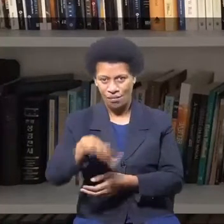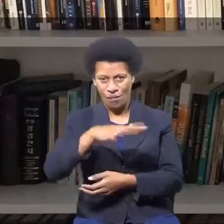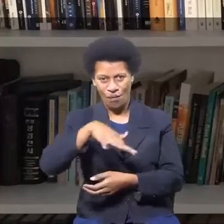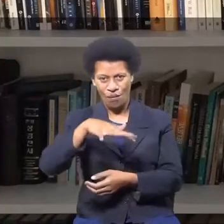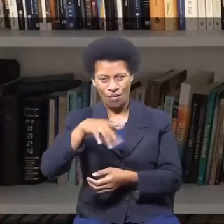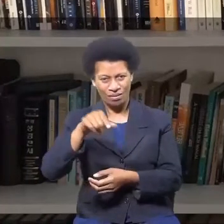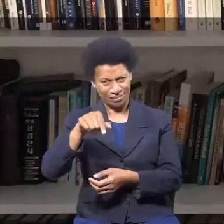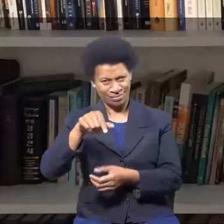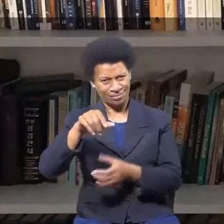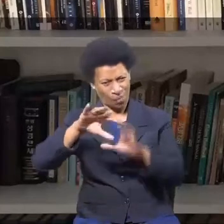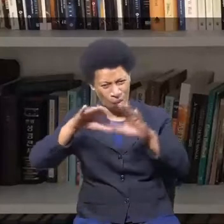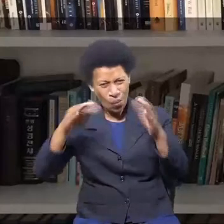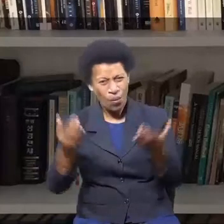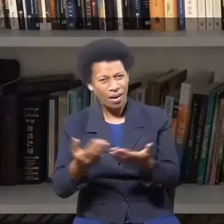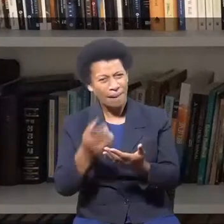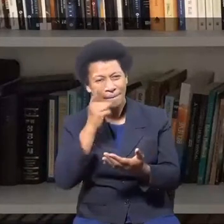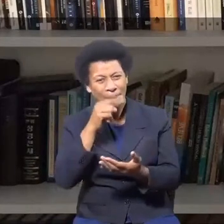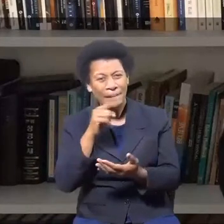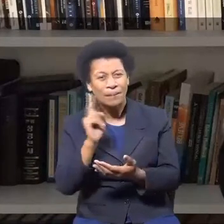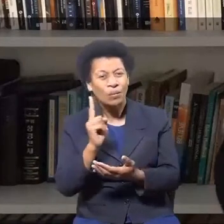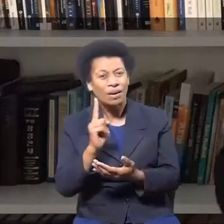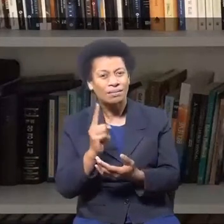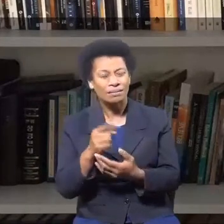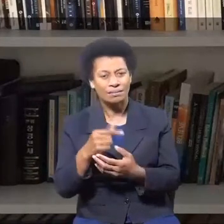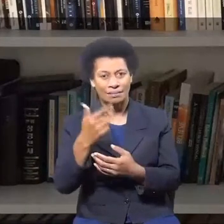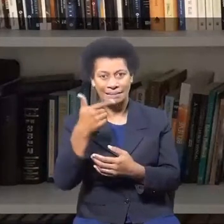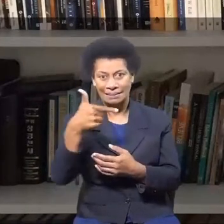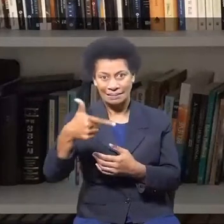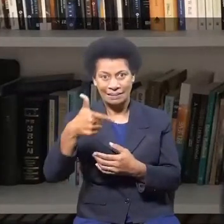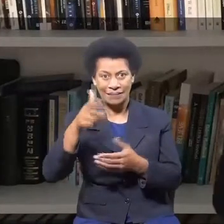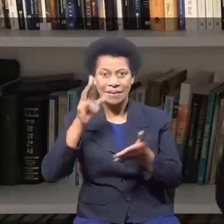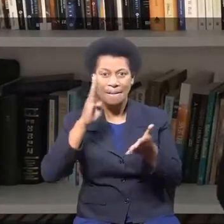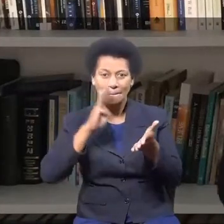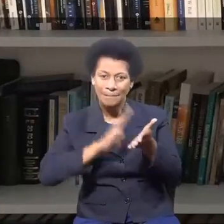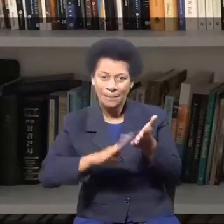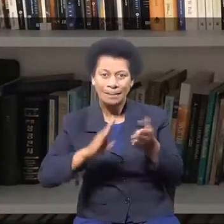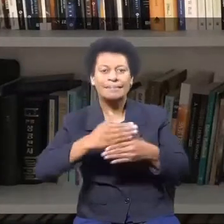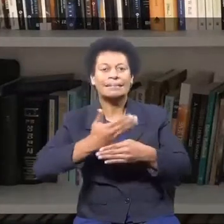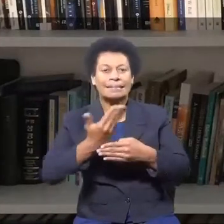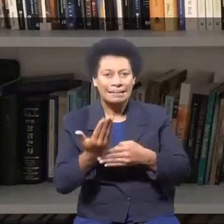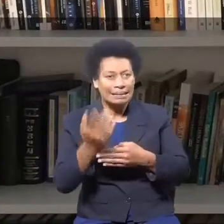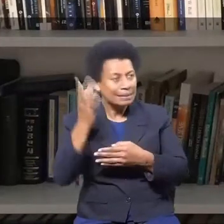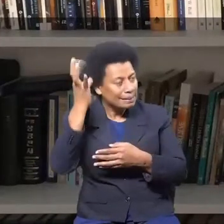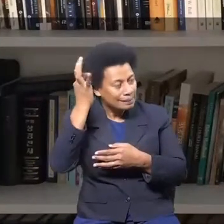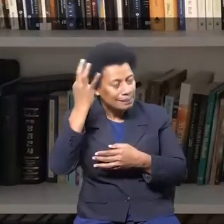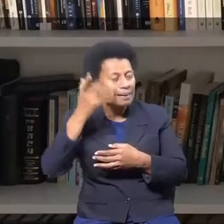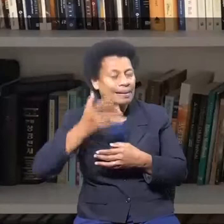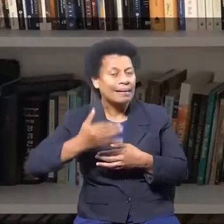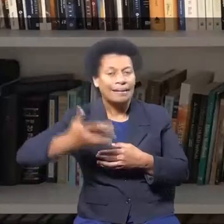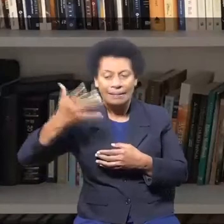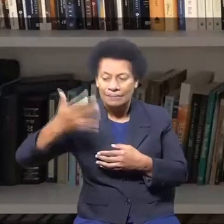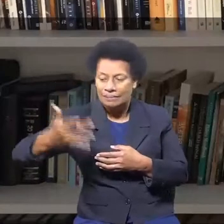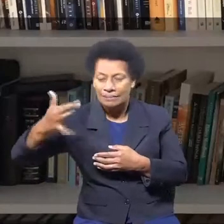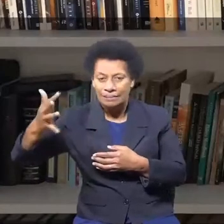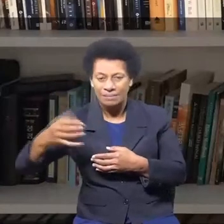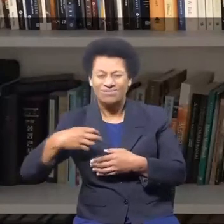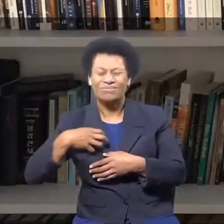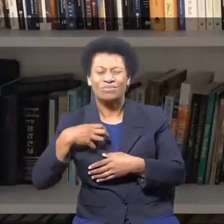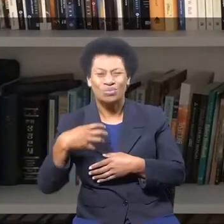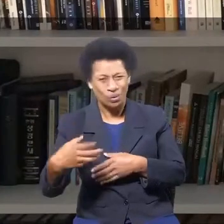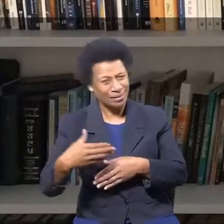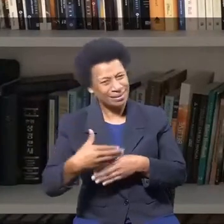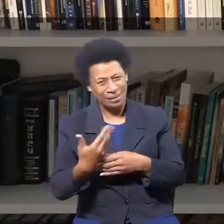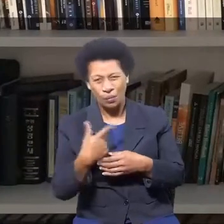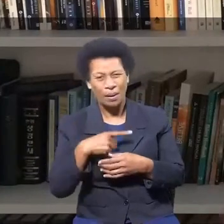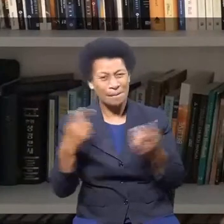every person who lives in this world, it would take you 7 billion days, and even more than